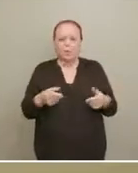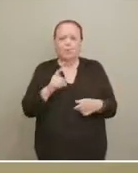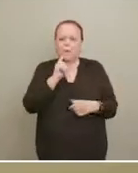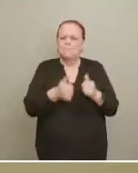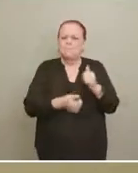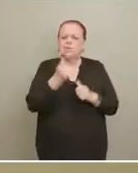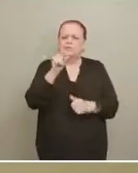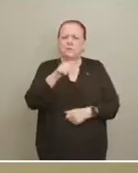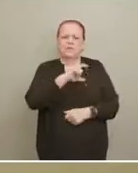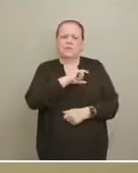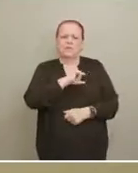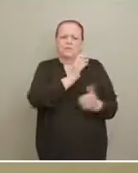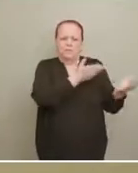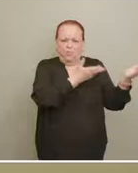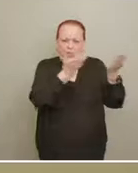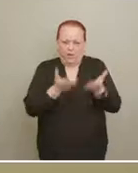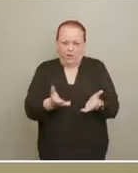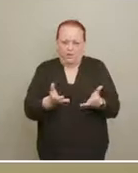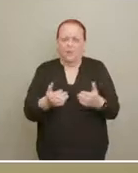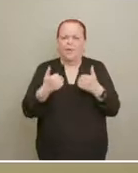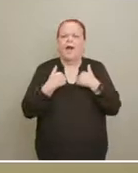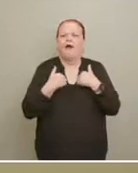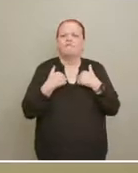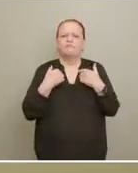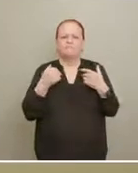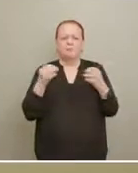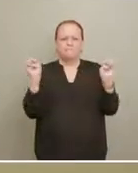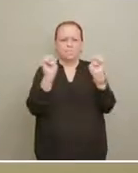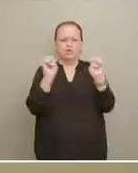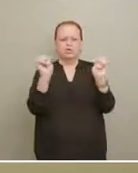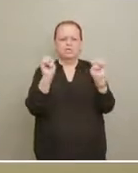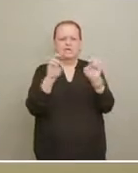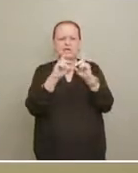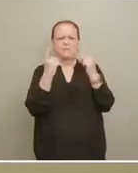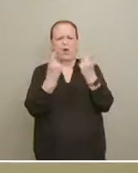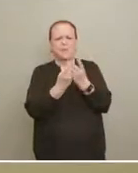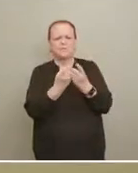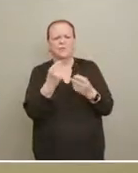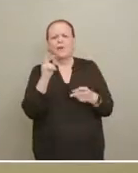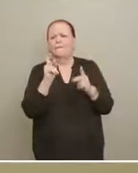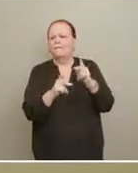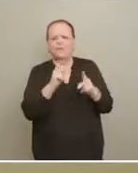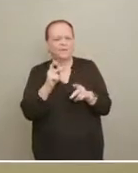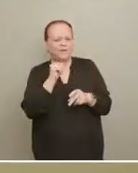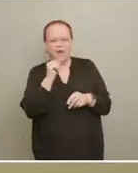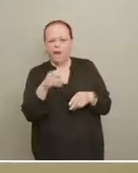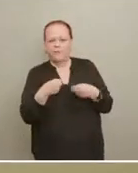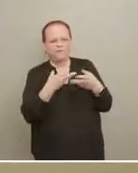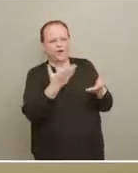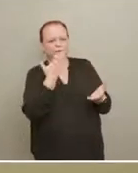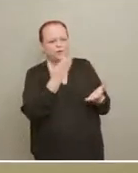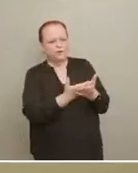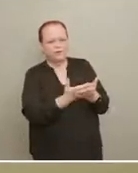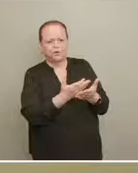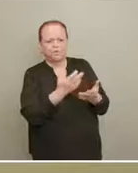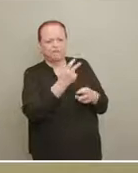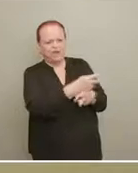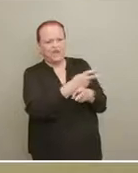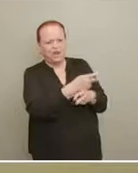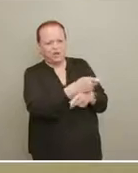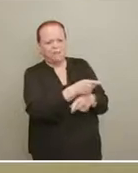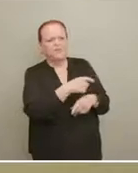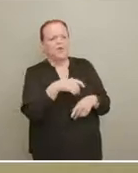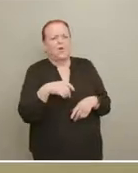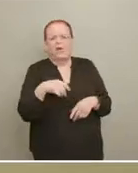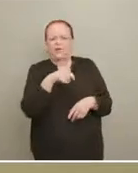EMS. We have a lot of referrals from local emergency departments where people just are not getting good care because the emergency department wasn't